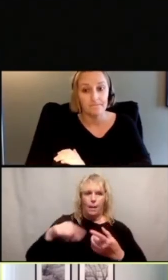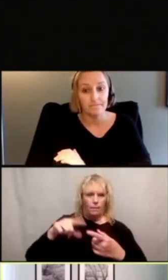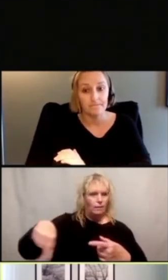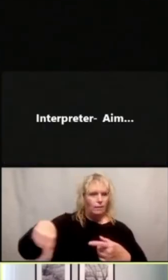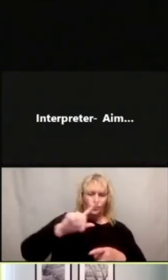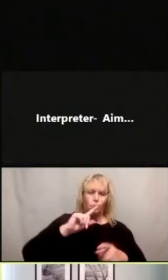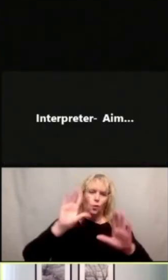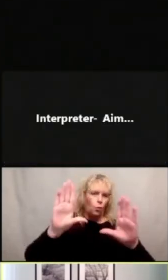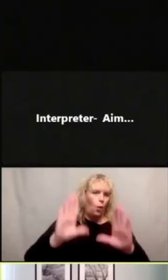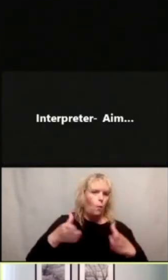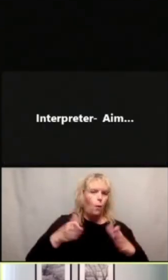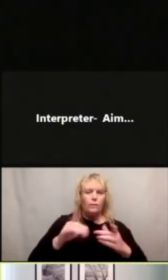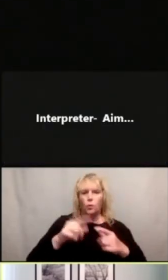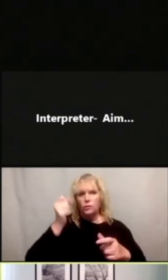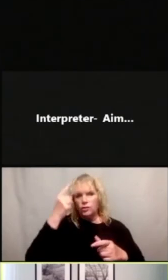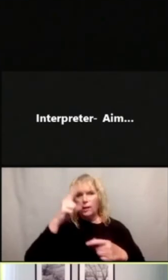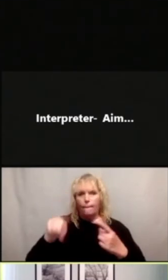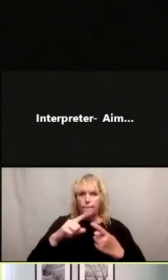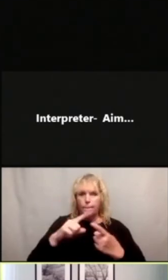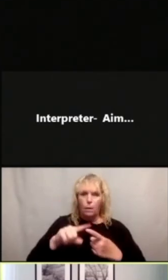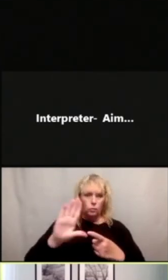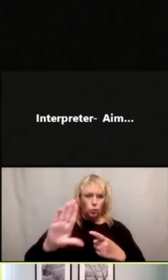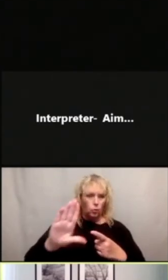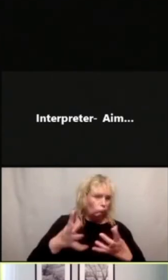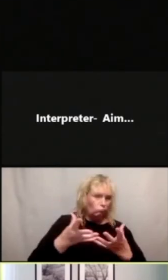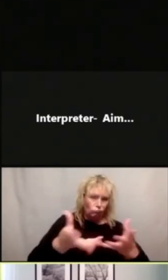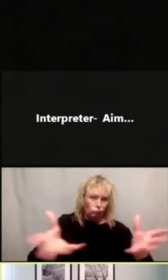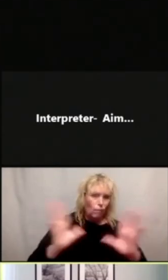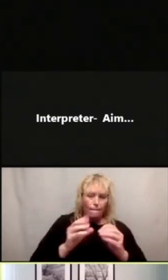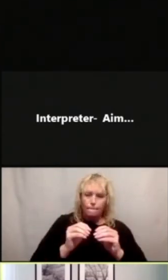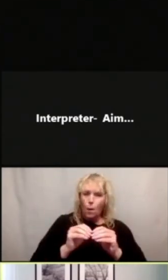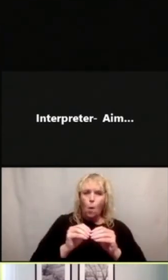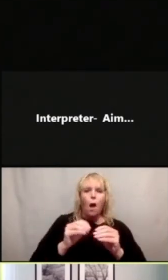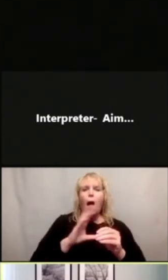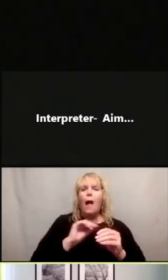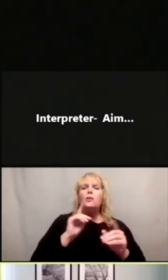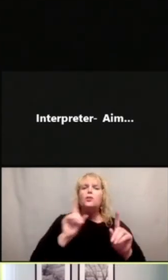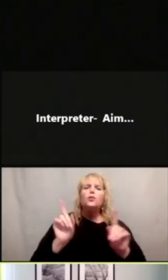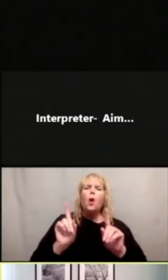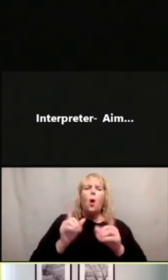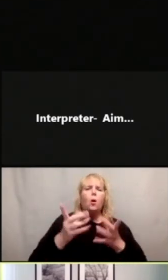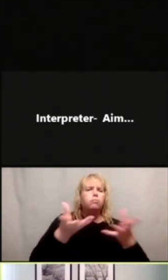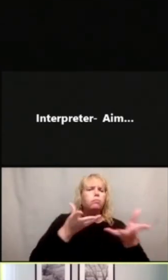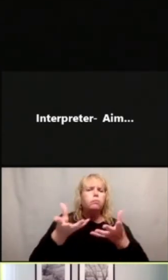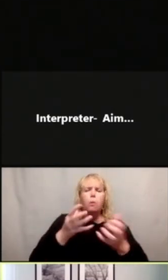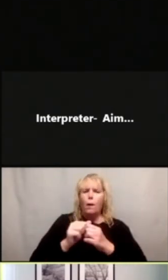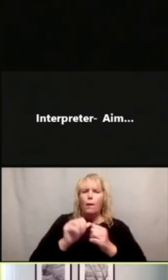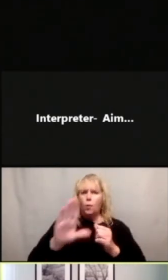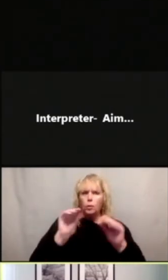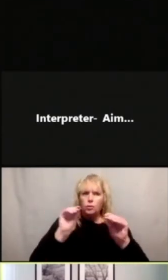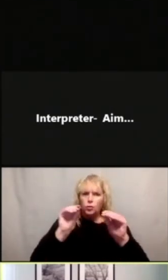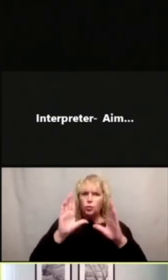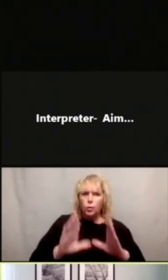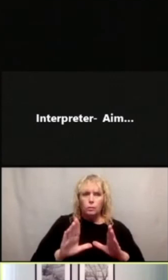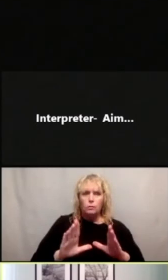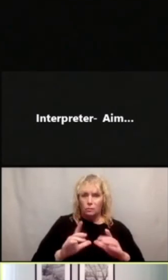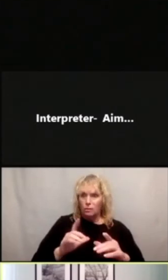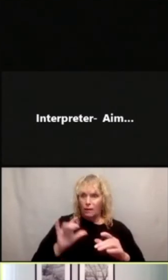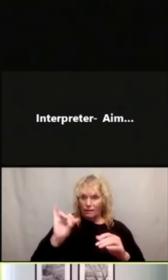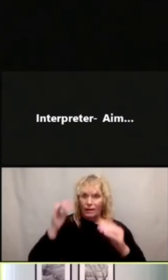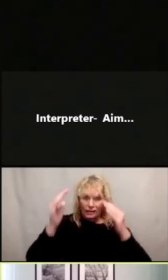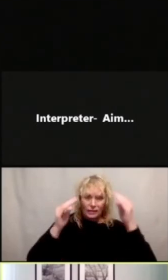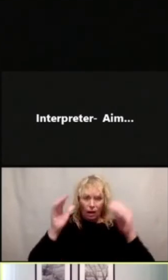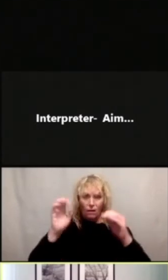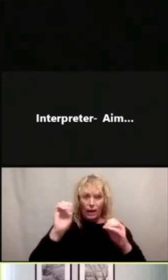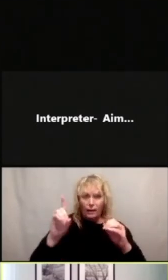more. And talking with instructors. I have learned so much by talking to adult education instructors